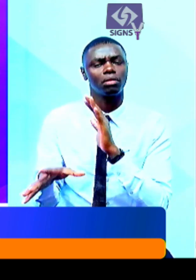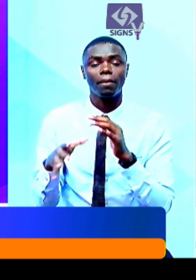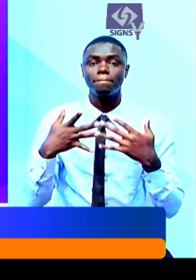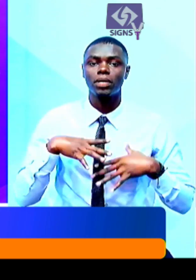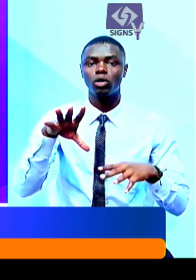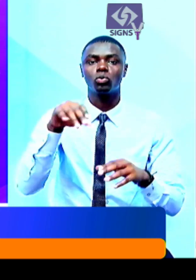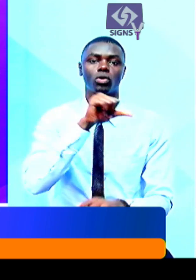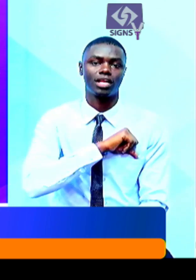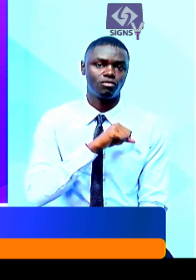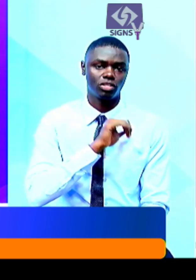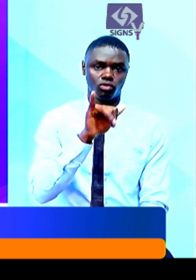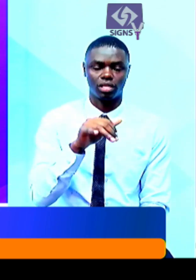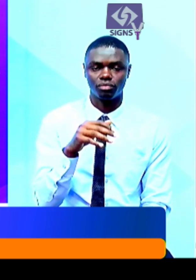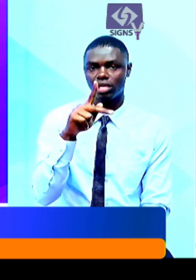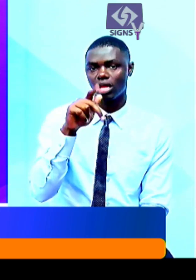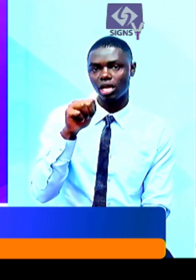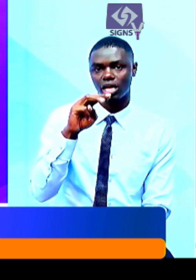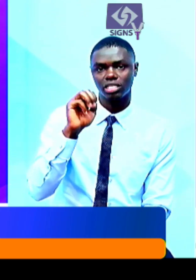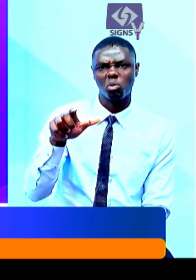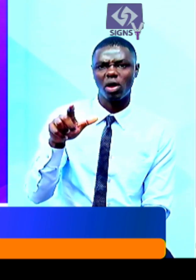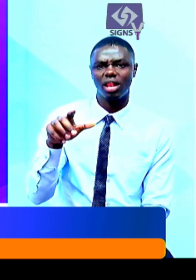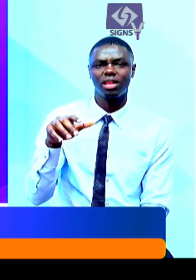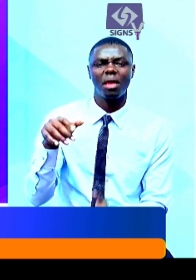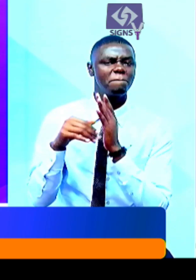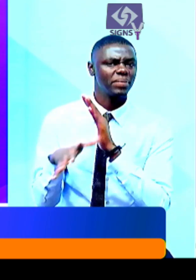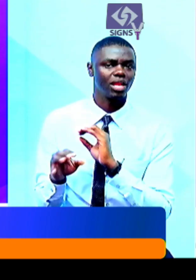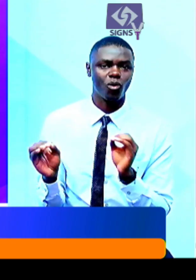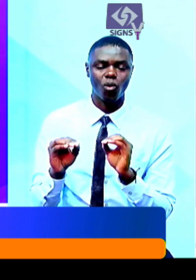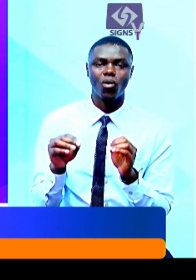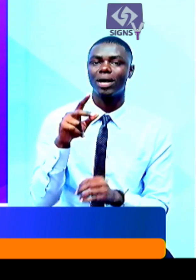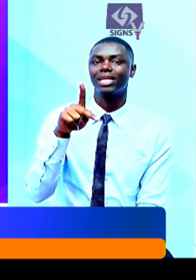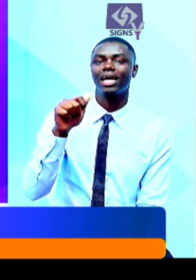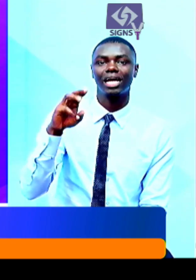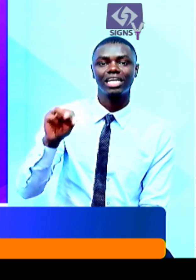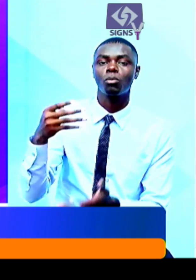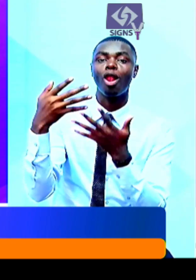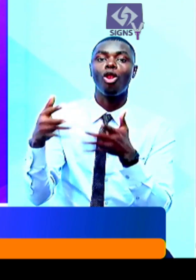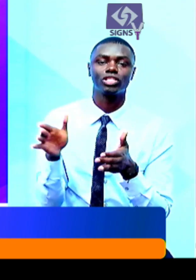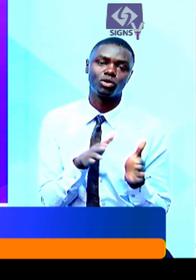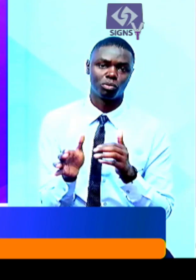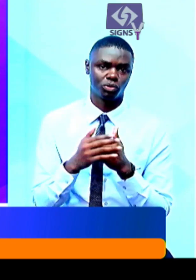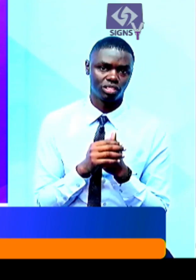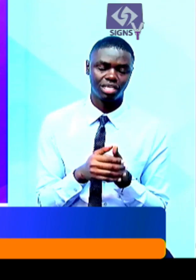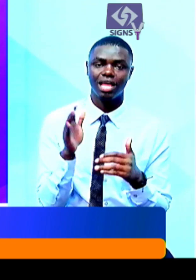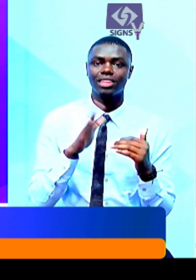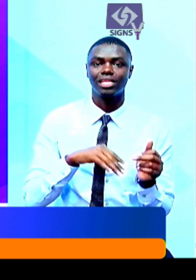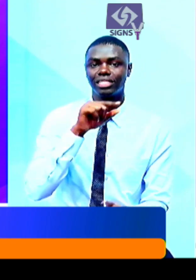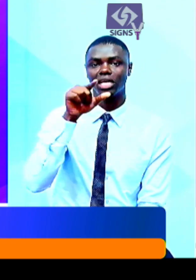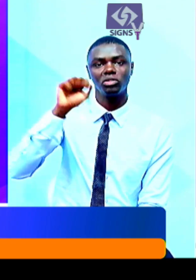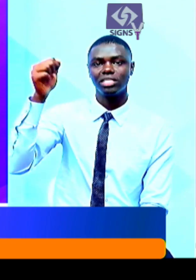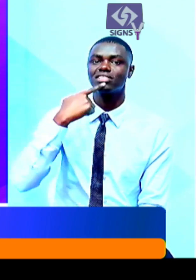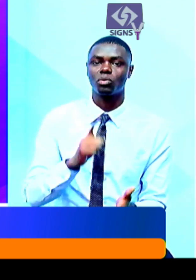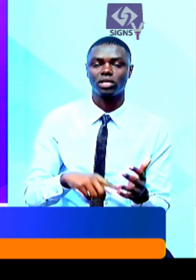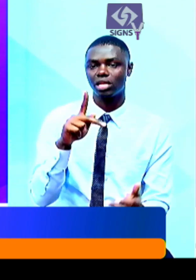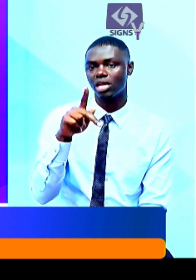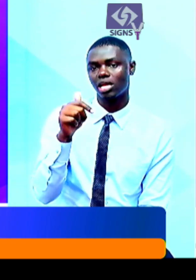of them. Caswell didn't betray them. It is Caswell who lost an opportunity. So instead of Gen Zs saying